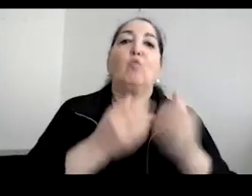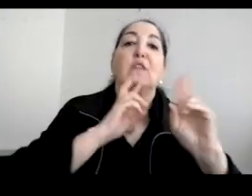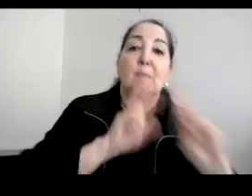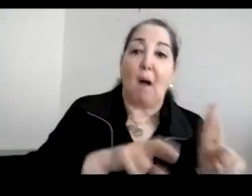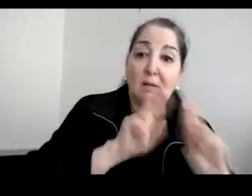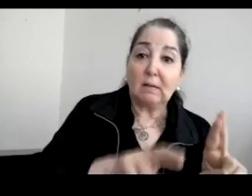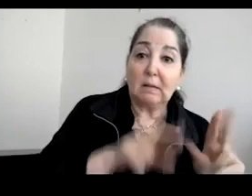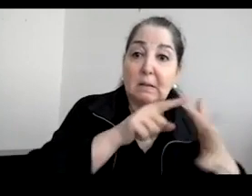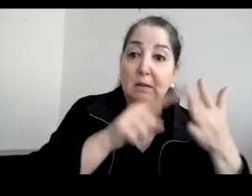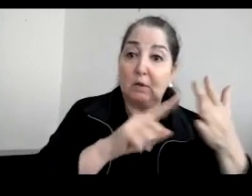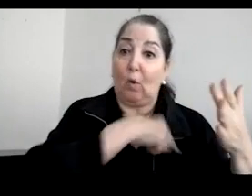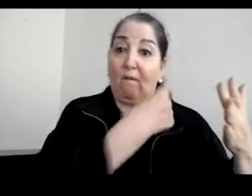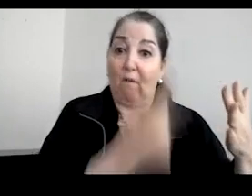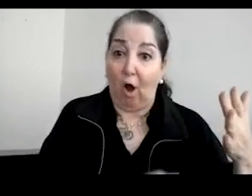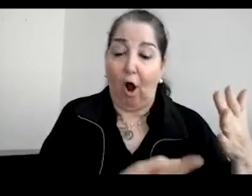in trying to help workers,